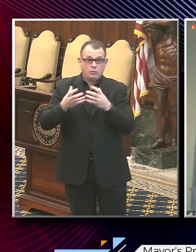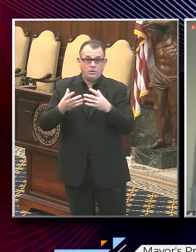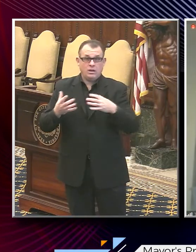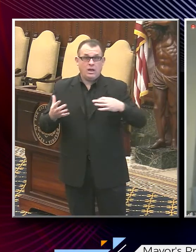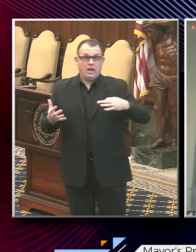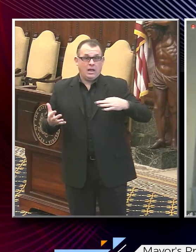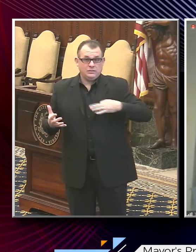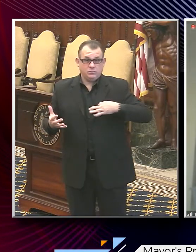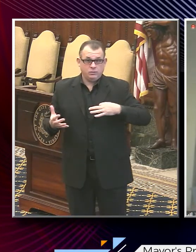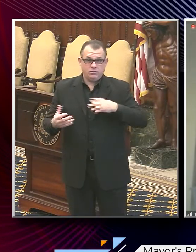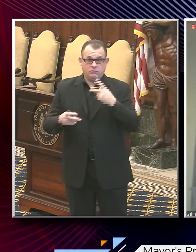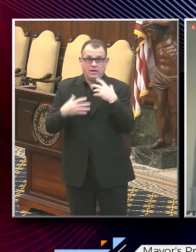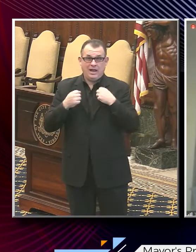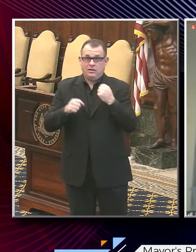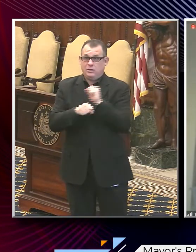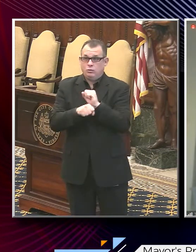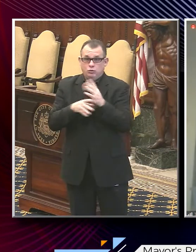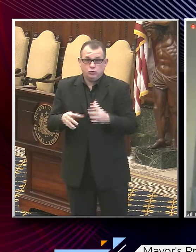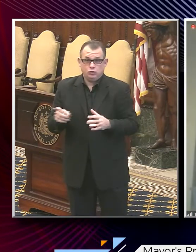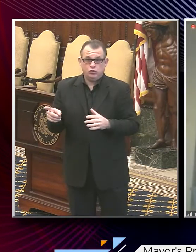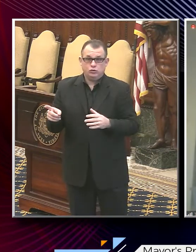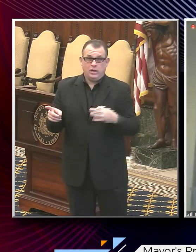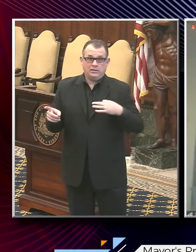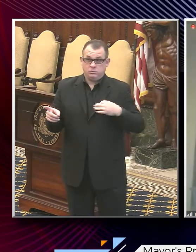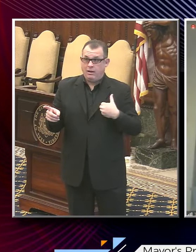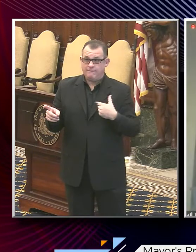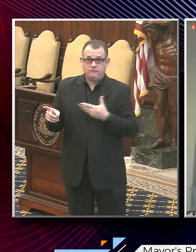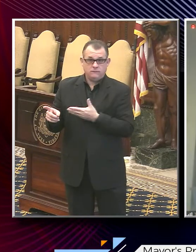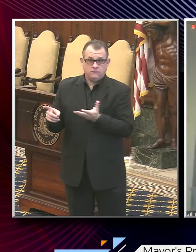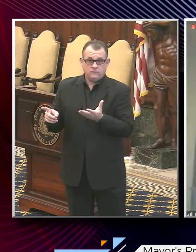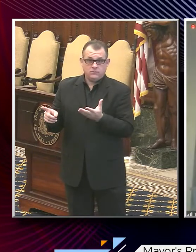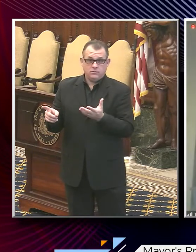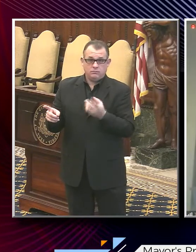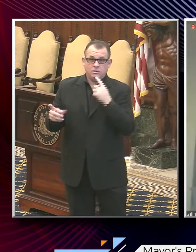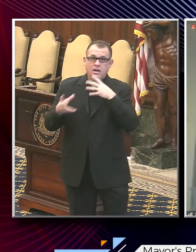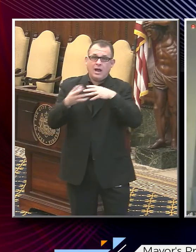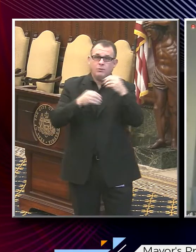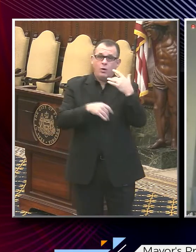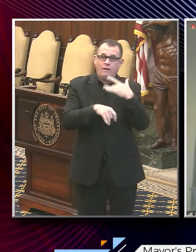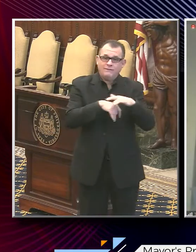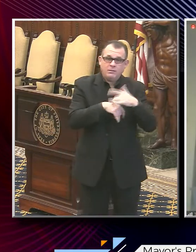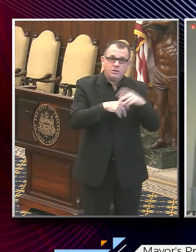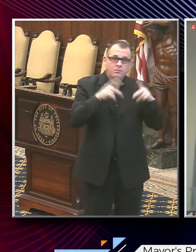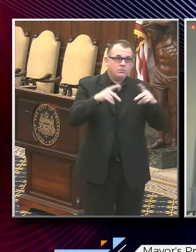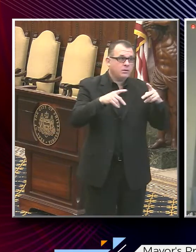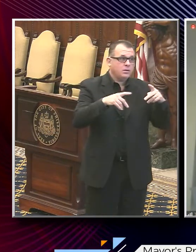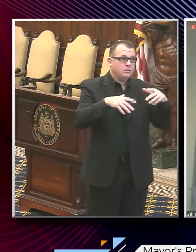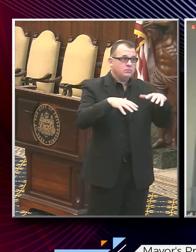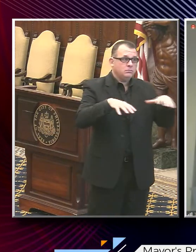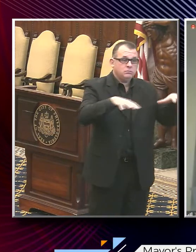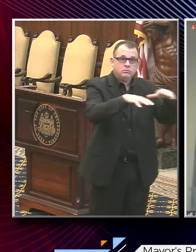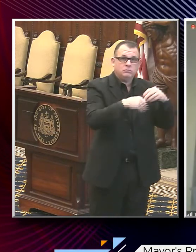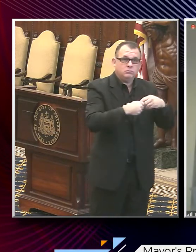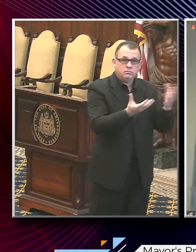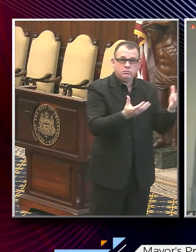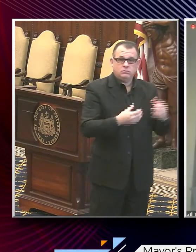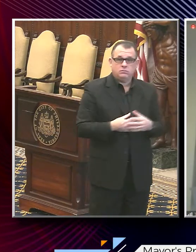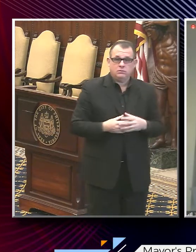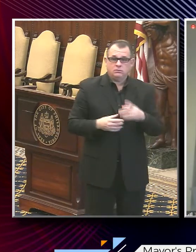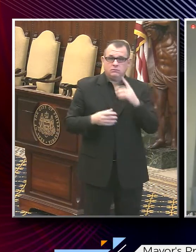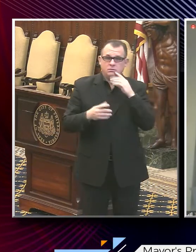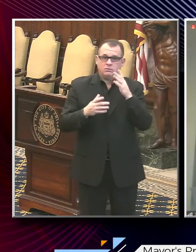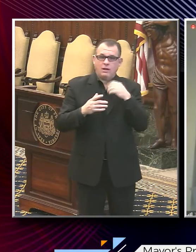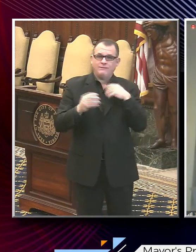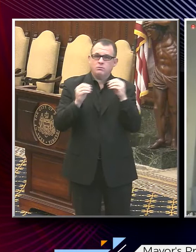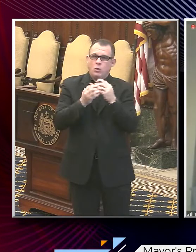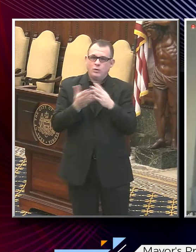are eligible for the vaccine, just healthcare workers. As we get out to being more available to the general population, we will be